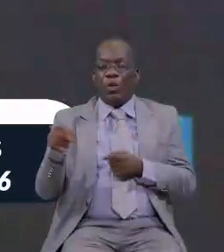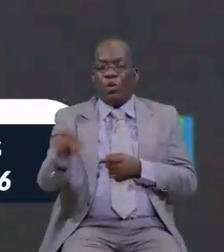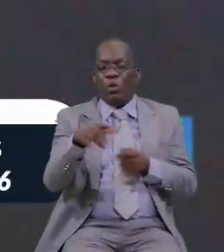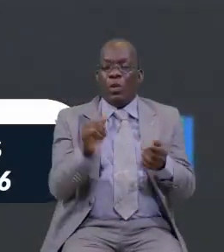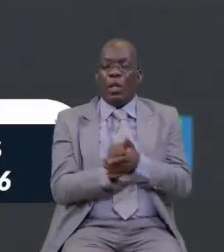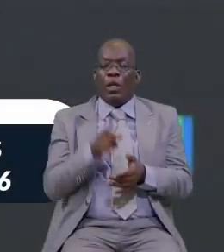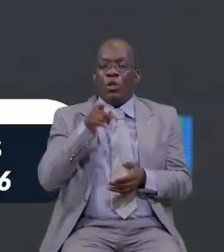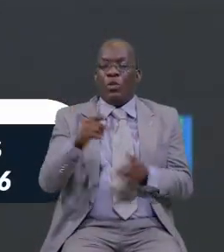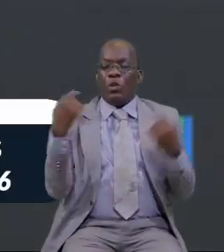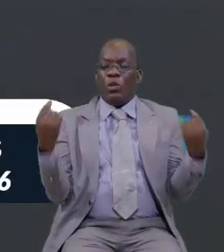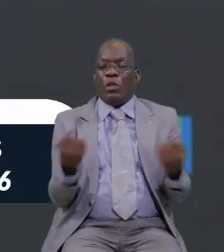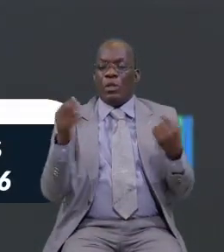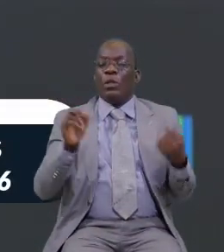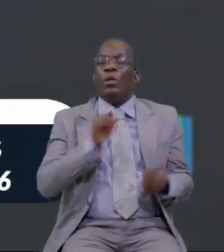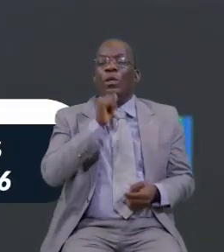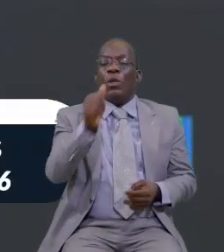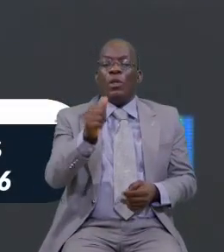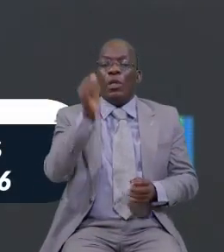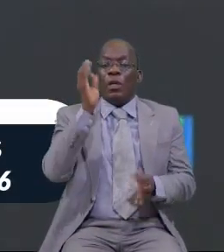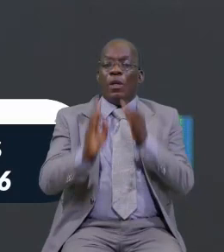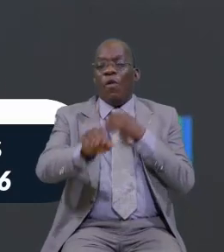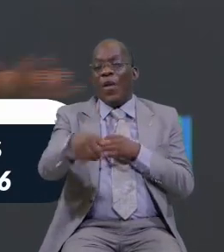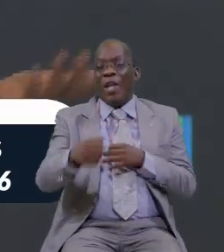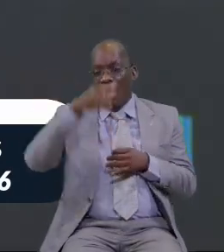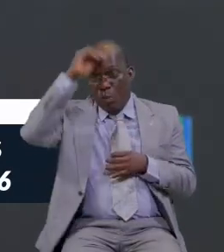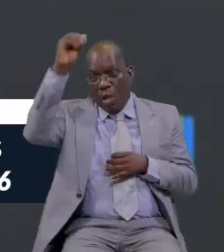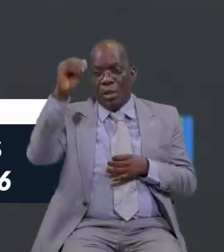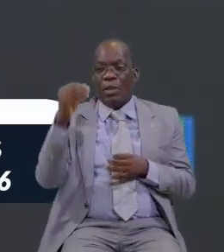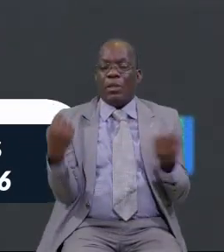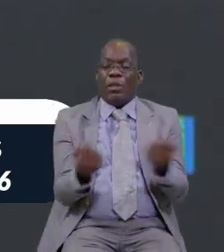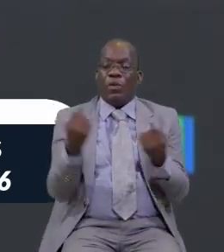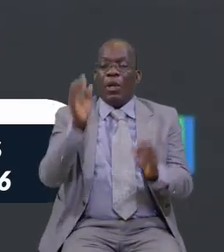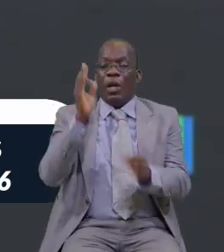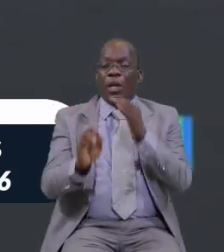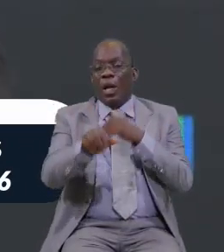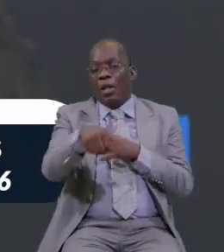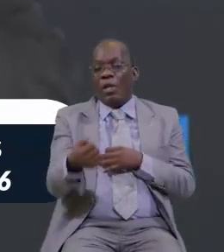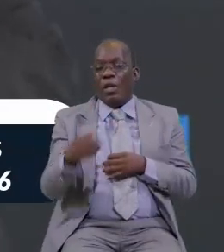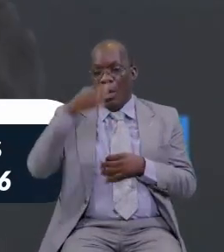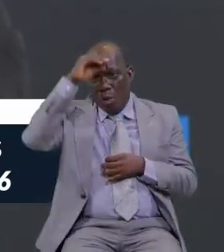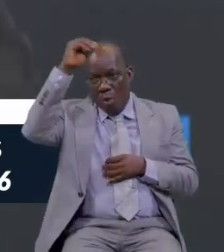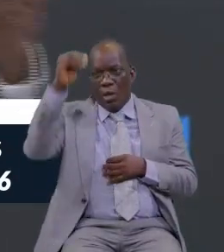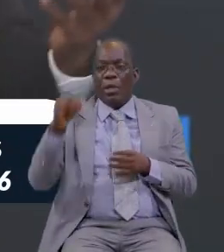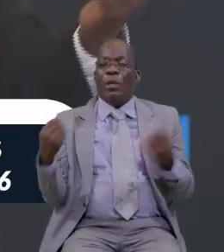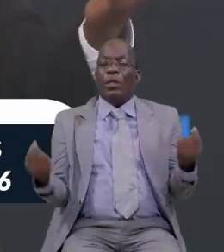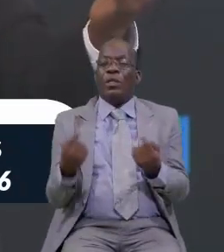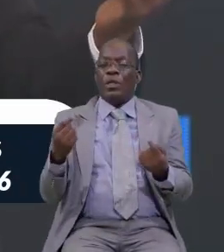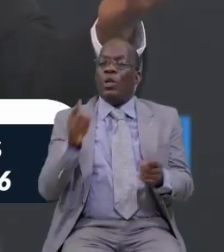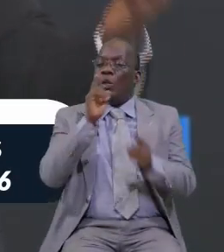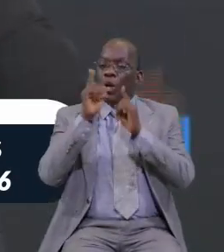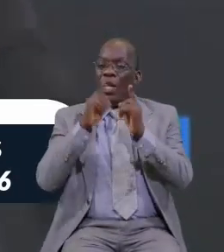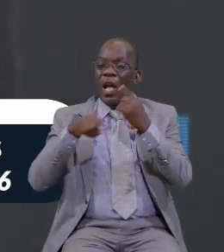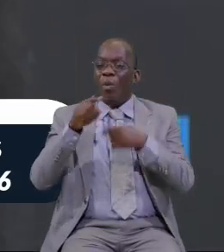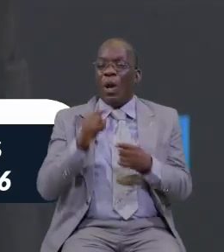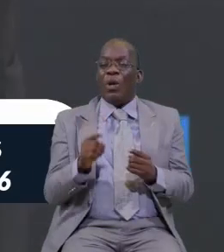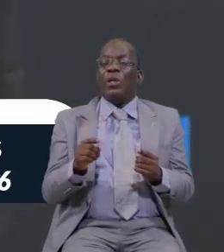And if any man sin, if any man sin, is talking about now a